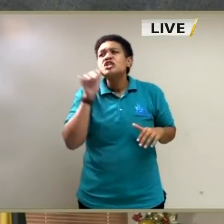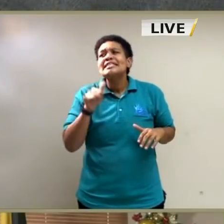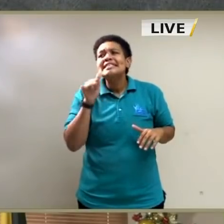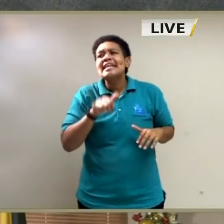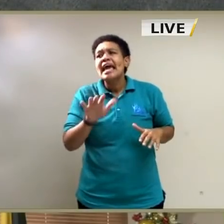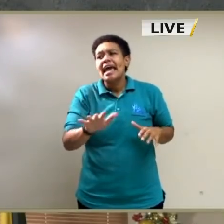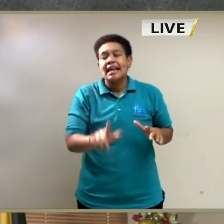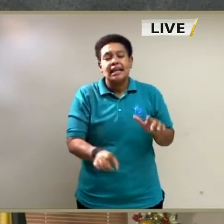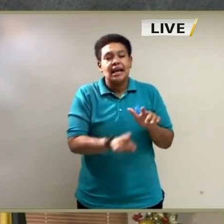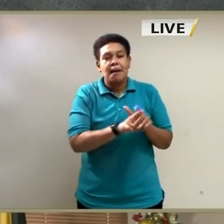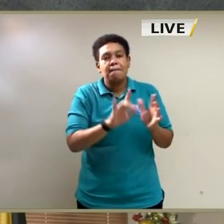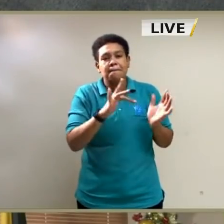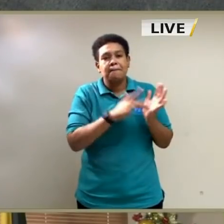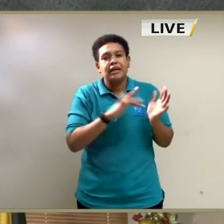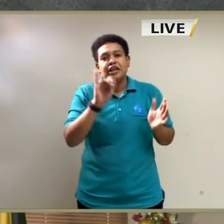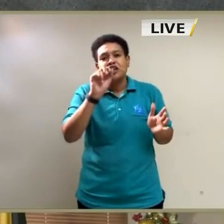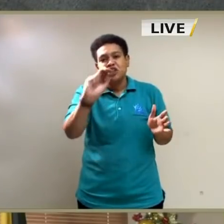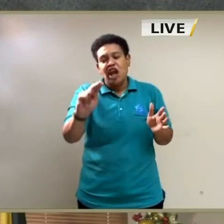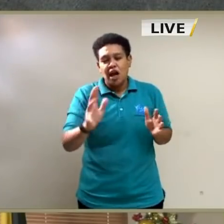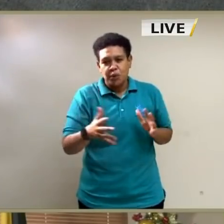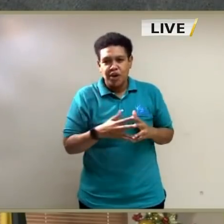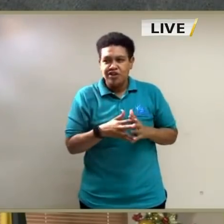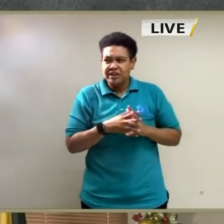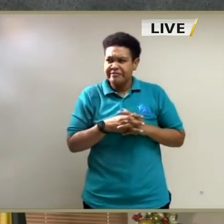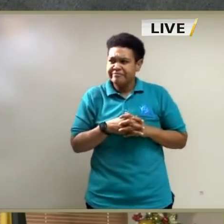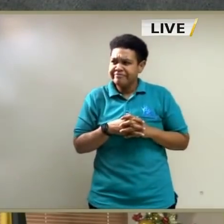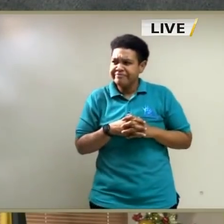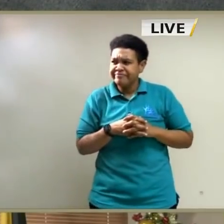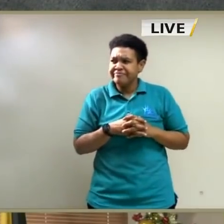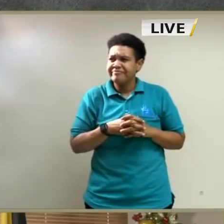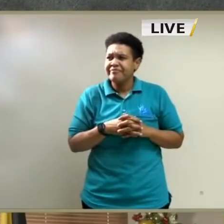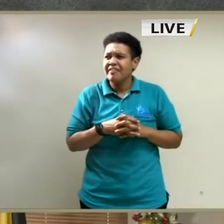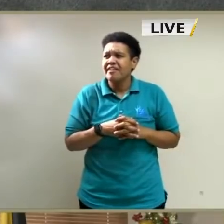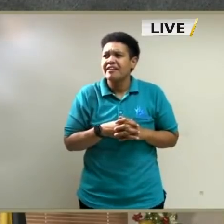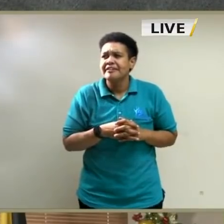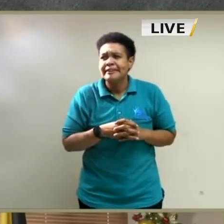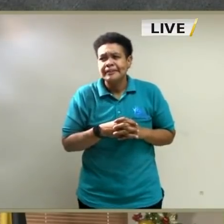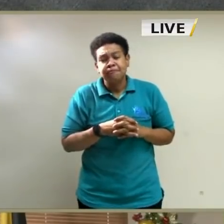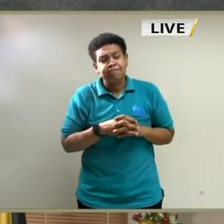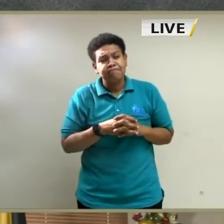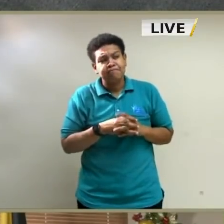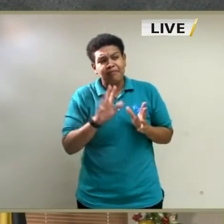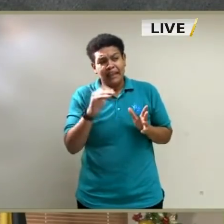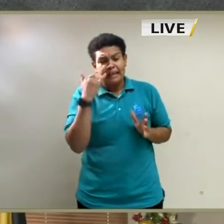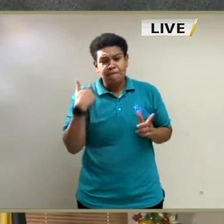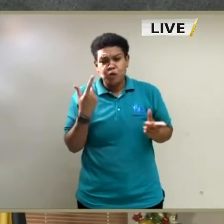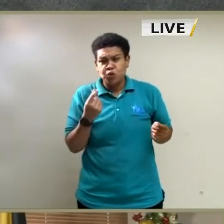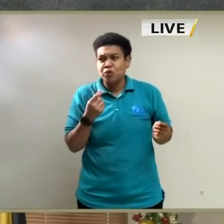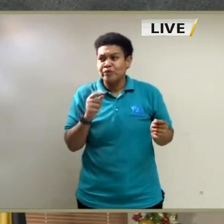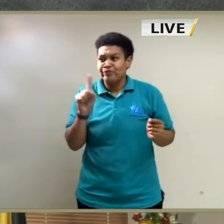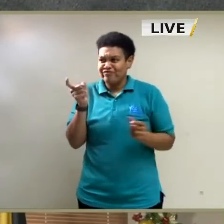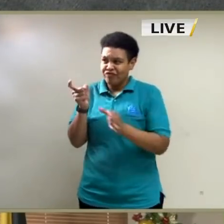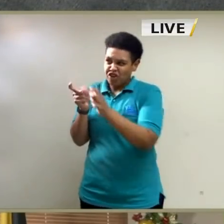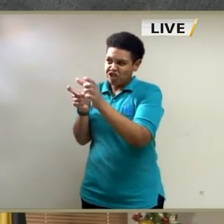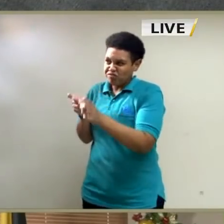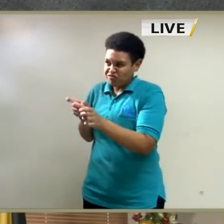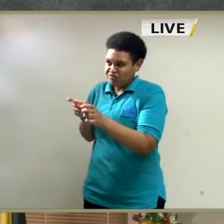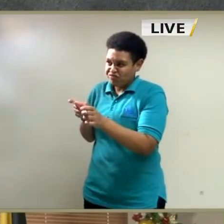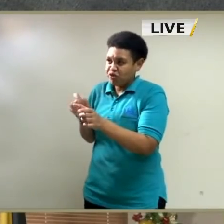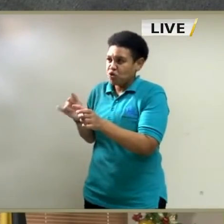come mid-January. If we did a similar set of scenarios for